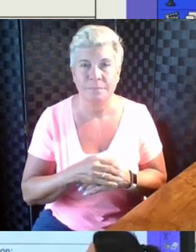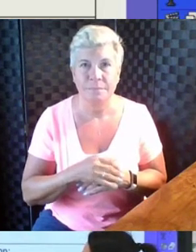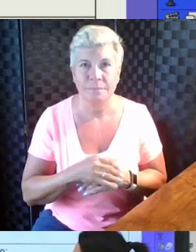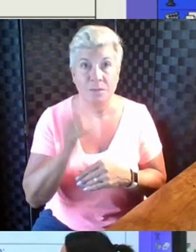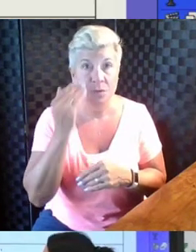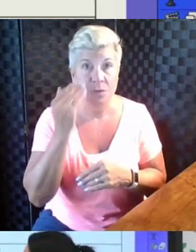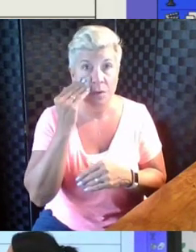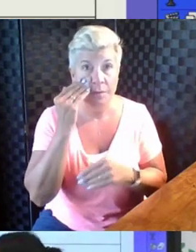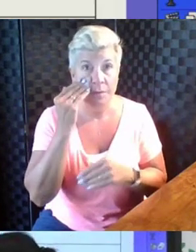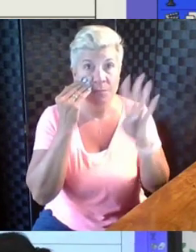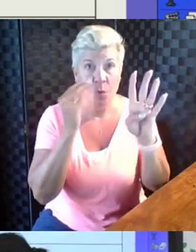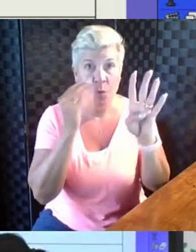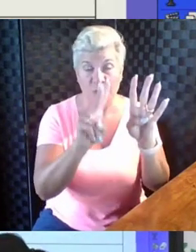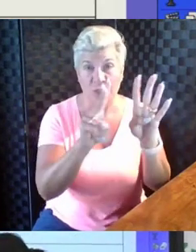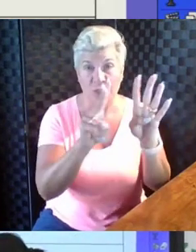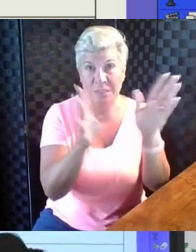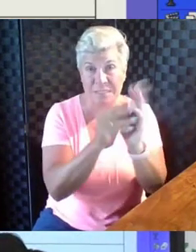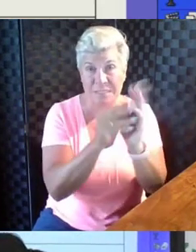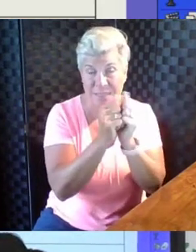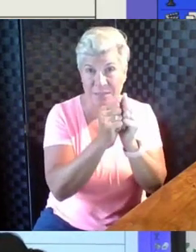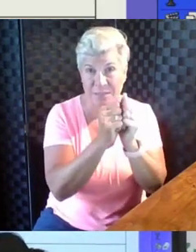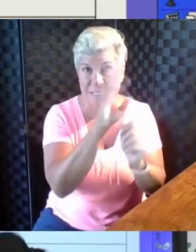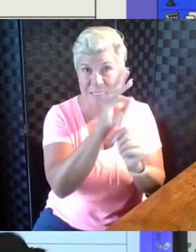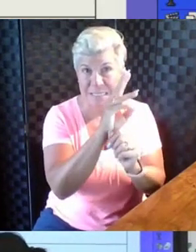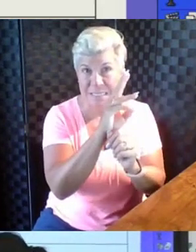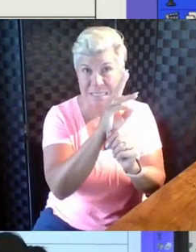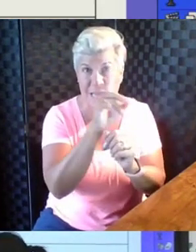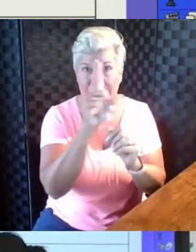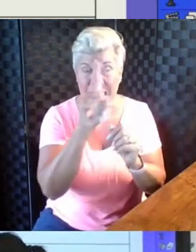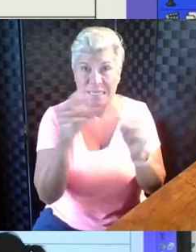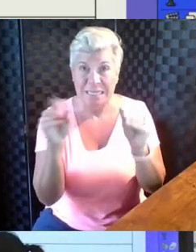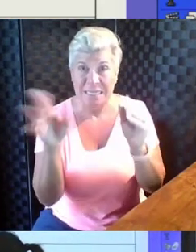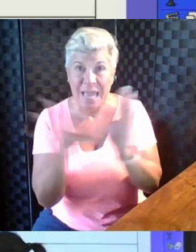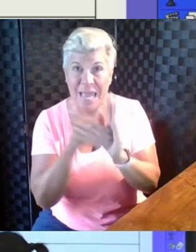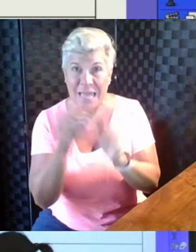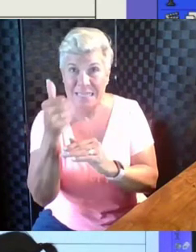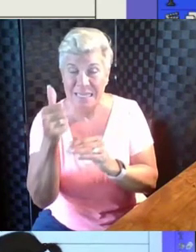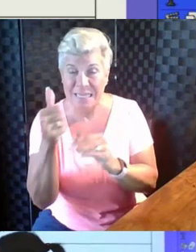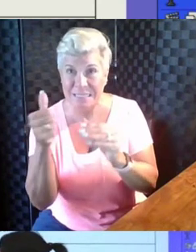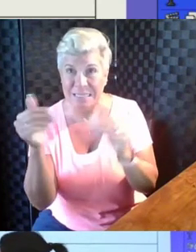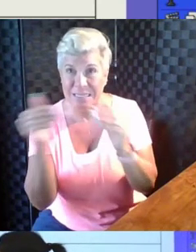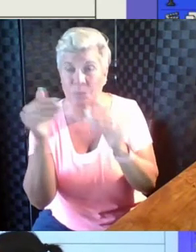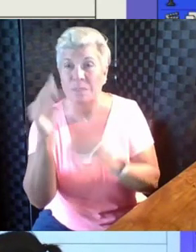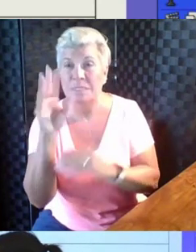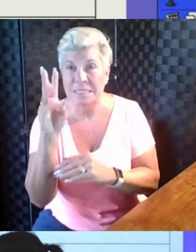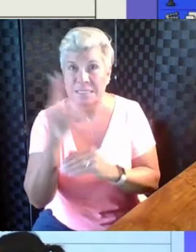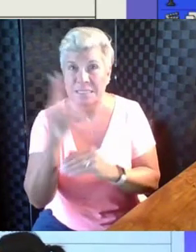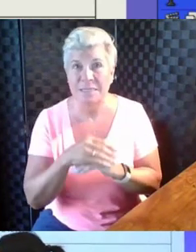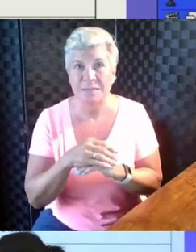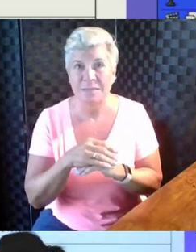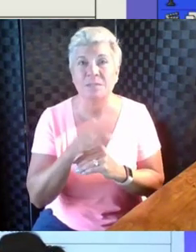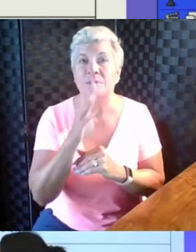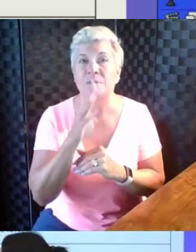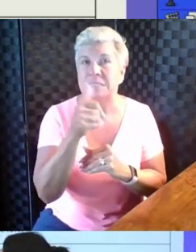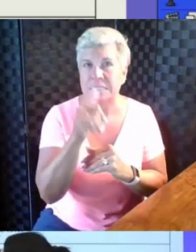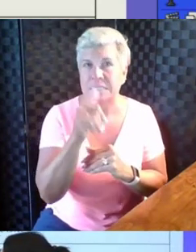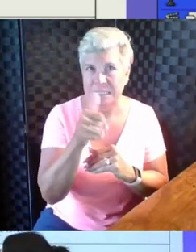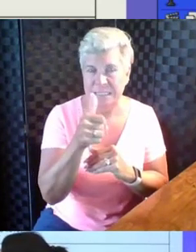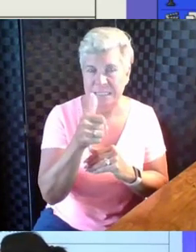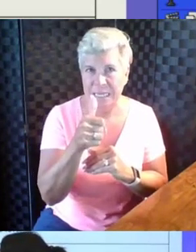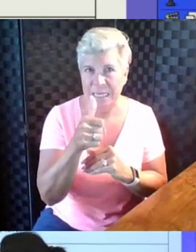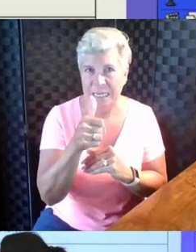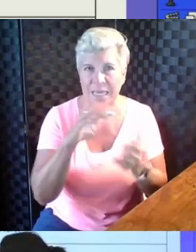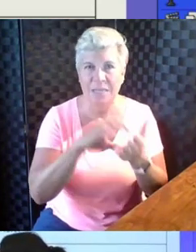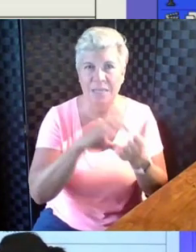I also know that 4 plus 2 is 6, and I need to add 10 to 6 to get to 16, so my